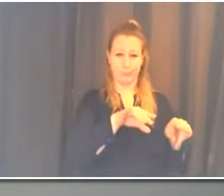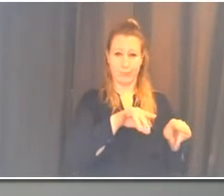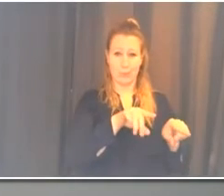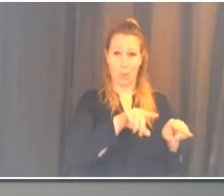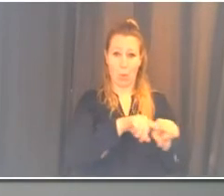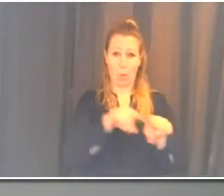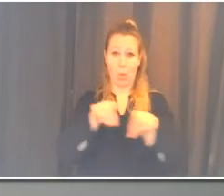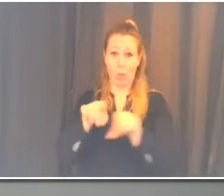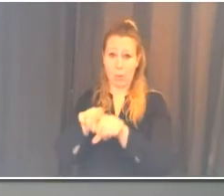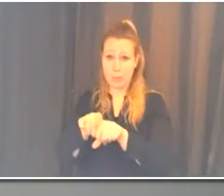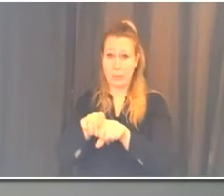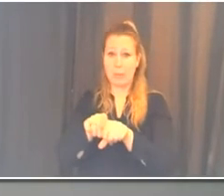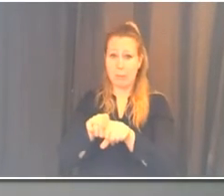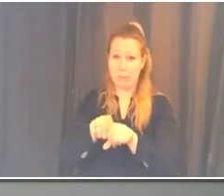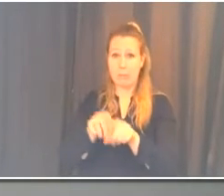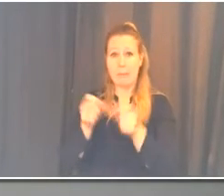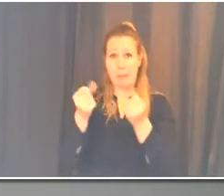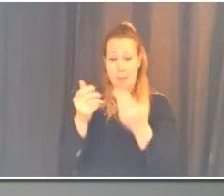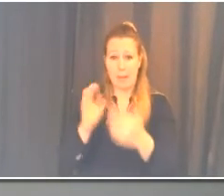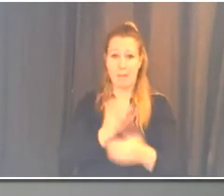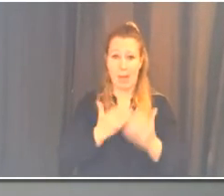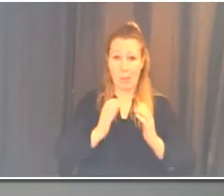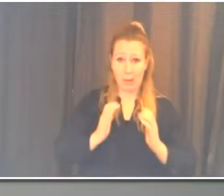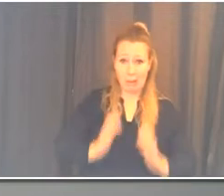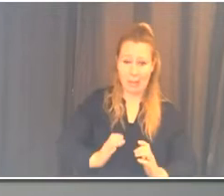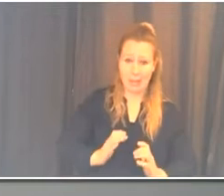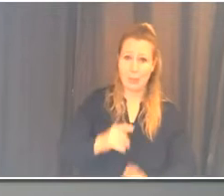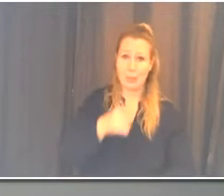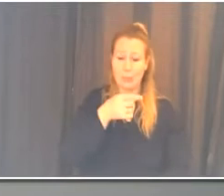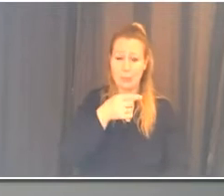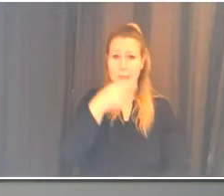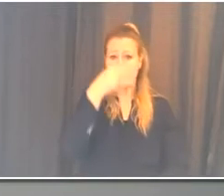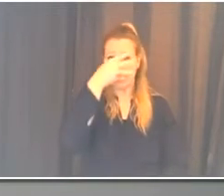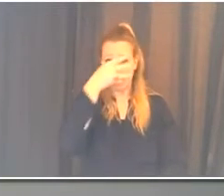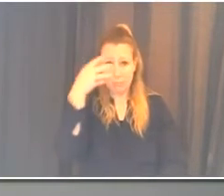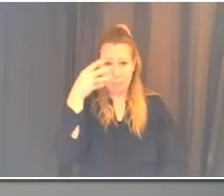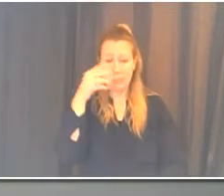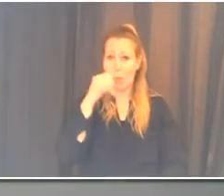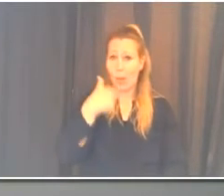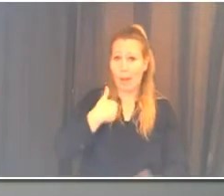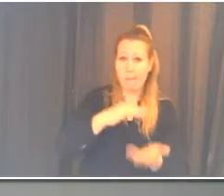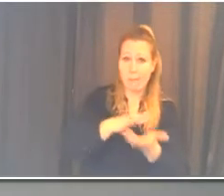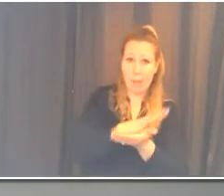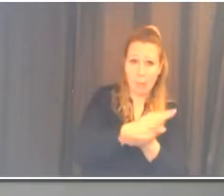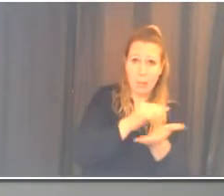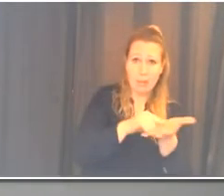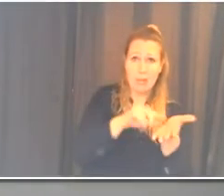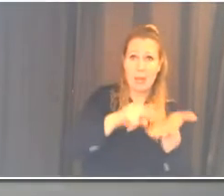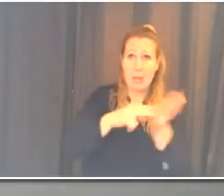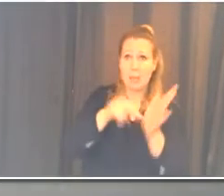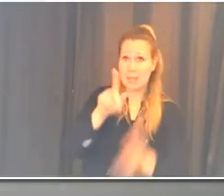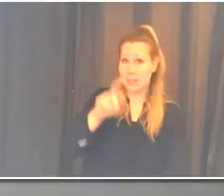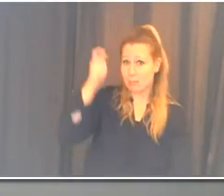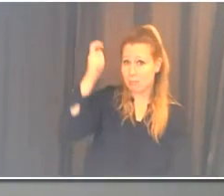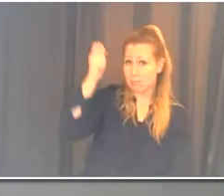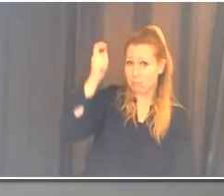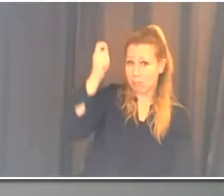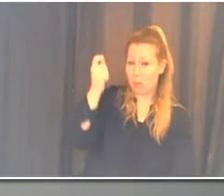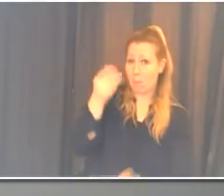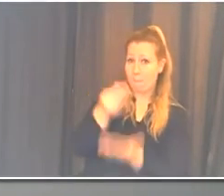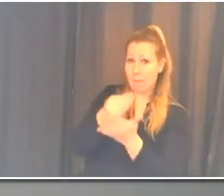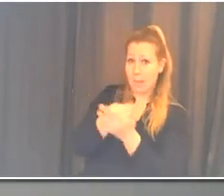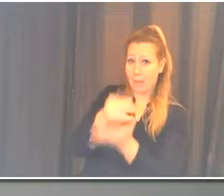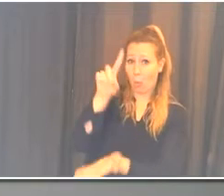application clinics to maximize the number of our clients who are eligible for public assistance and um we